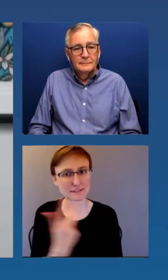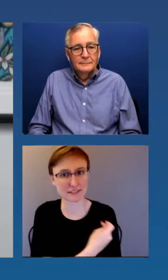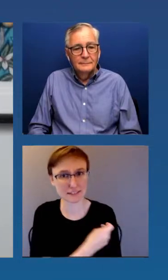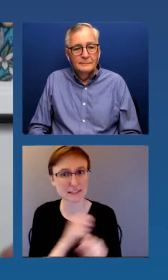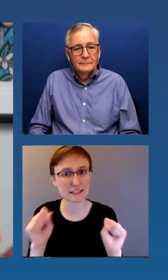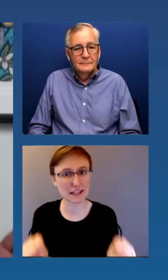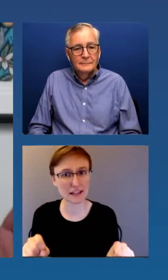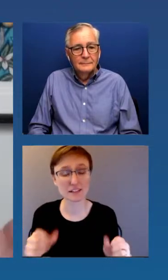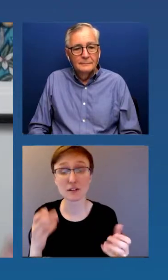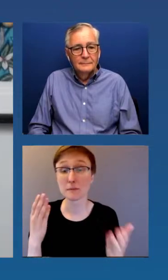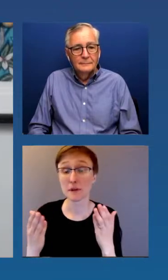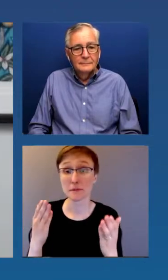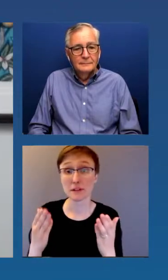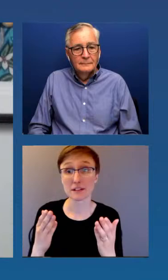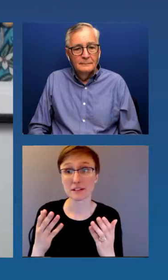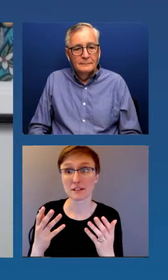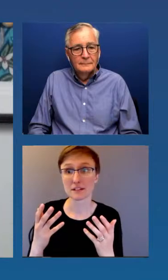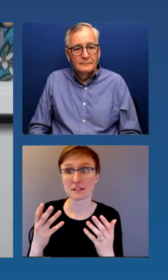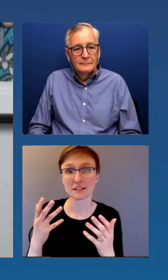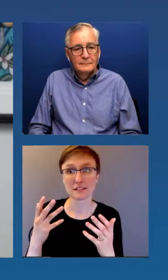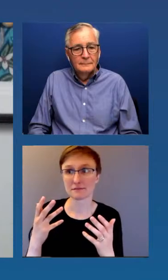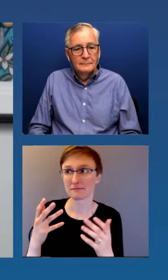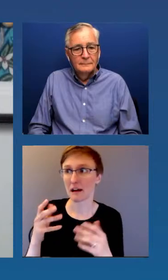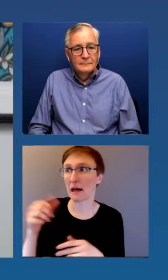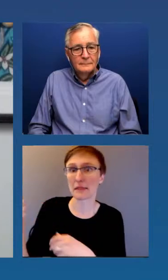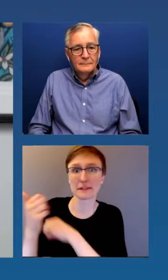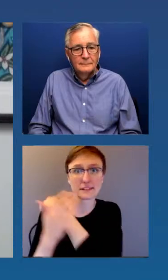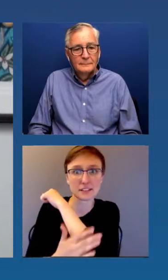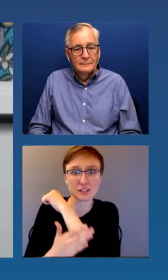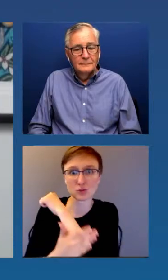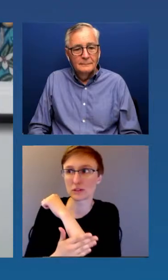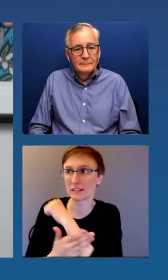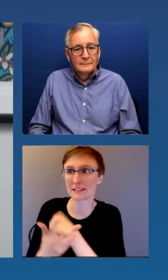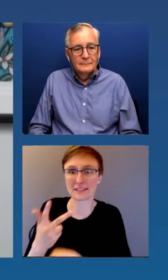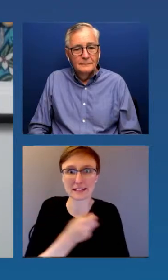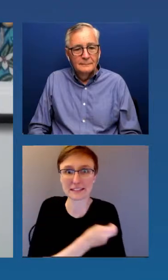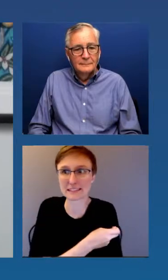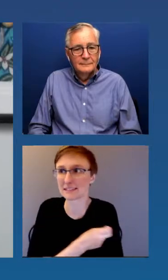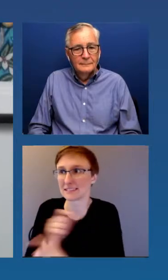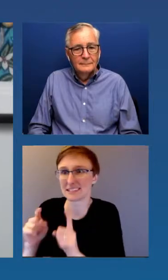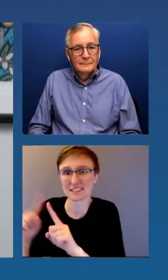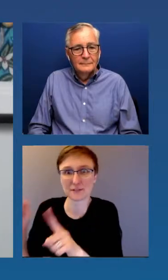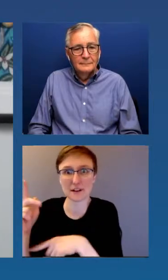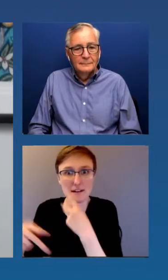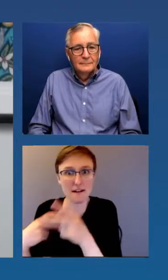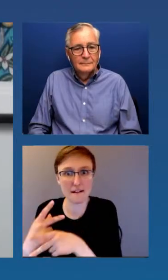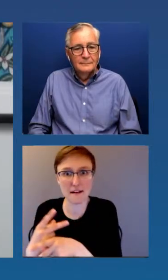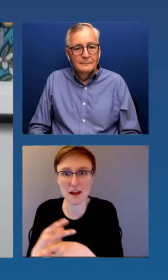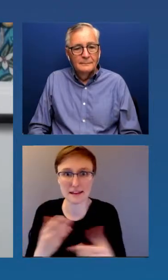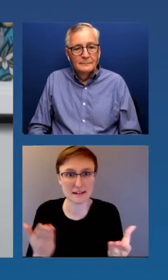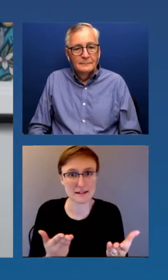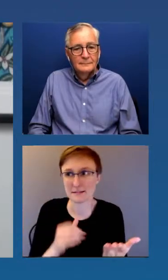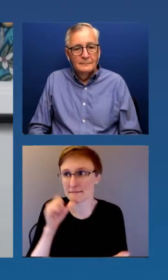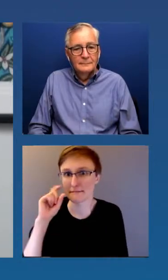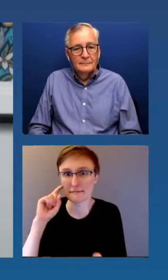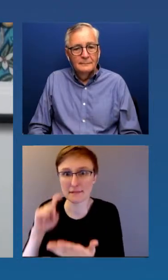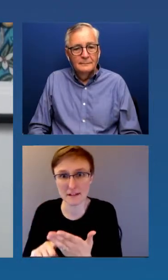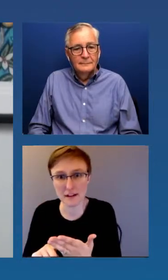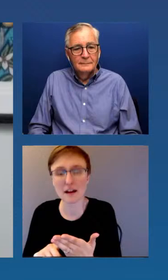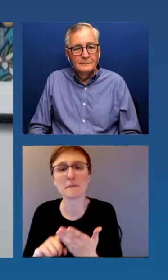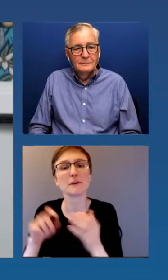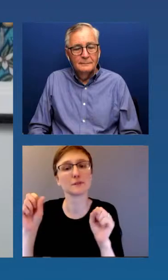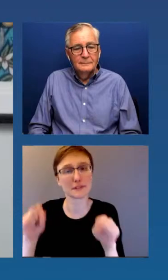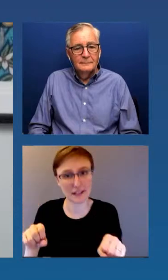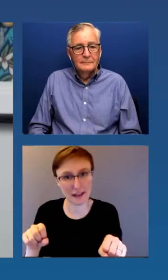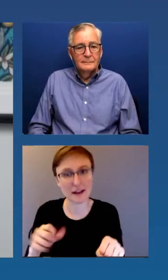vaccine somewhere and it doesn't count. Well, you can still get a COVID vaccine here, right? So this will help with that dialogue